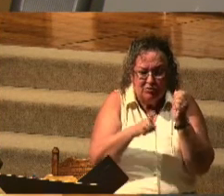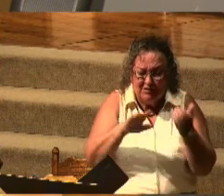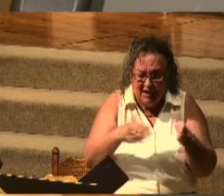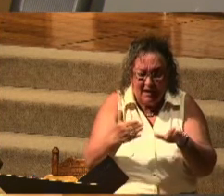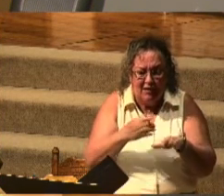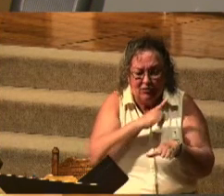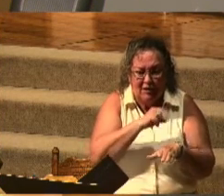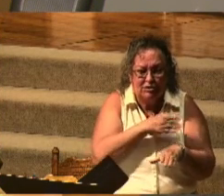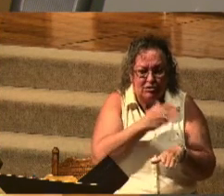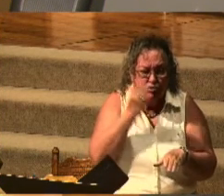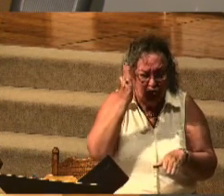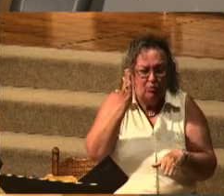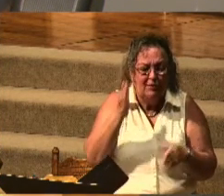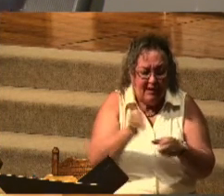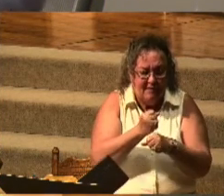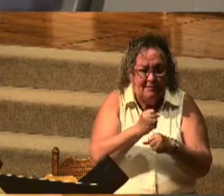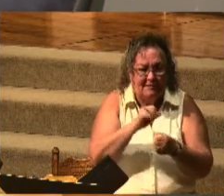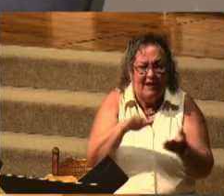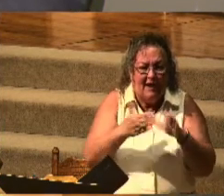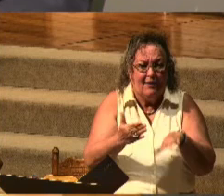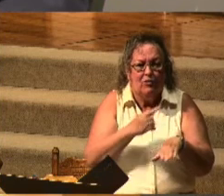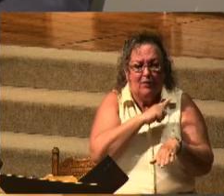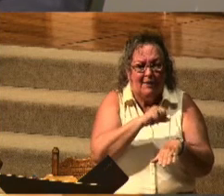get dying grace.